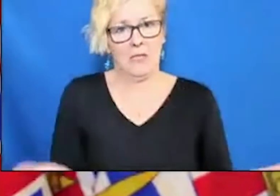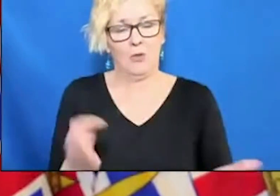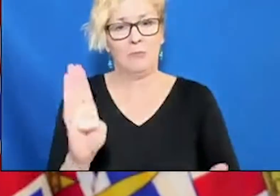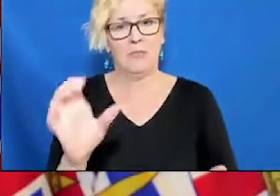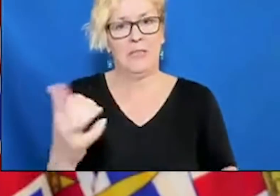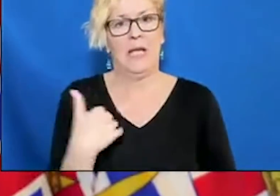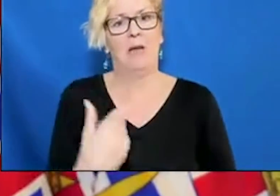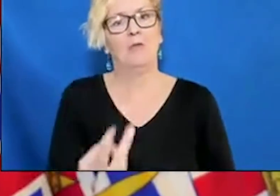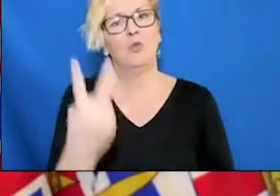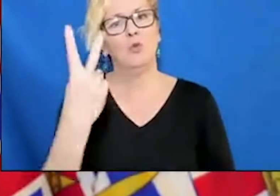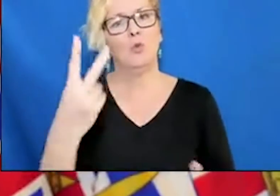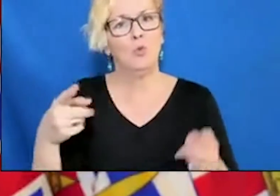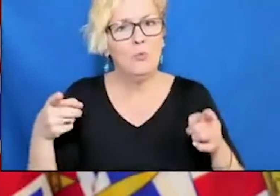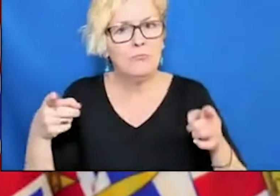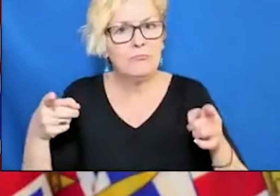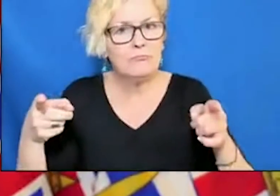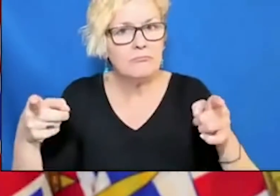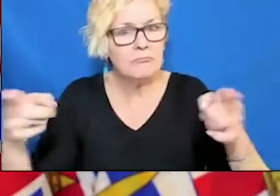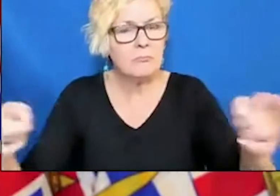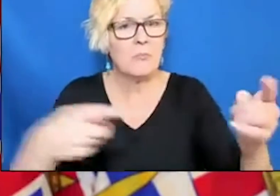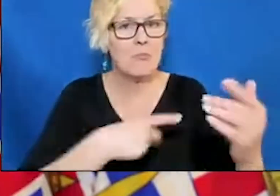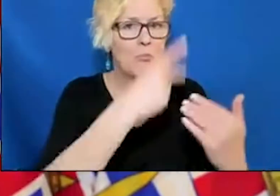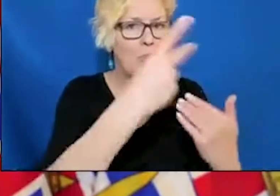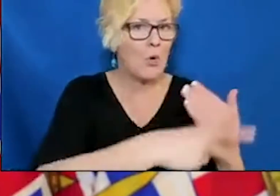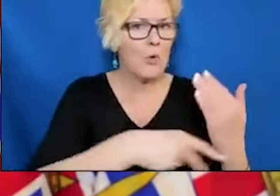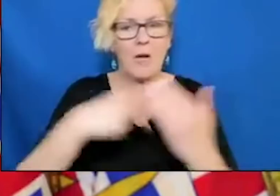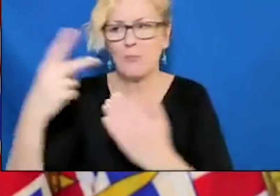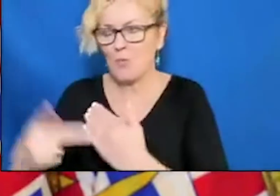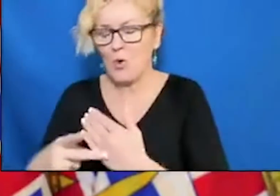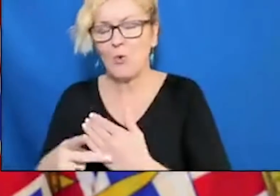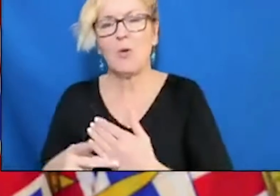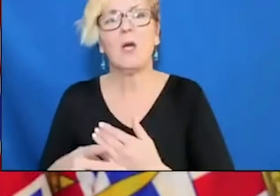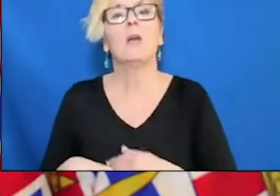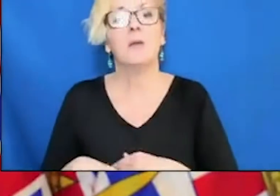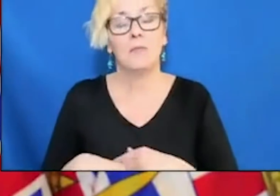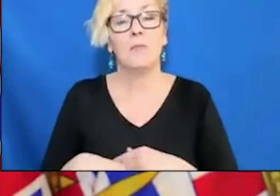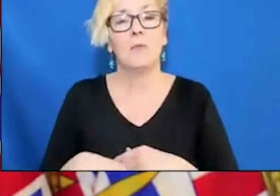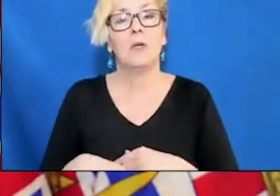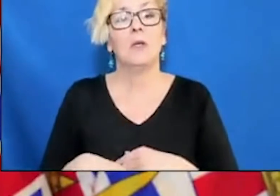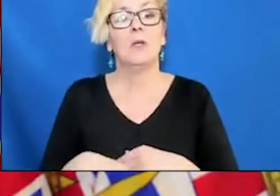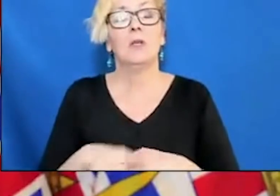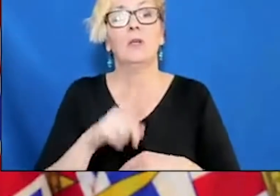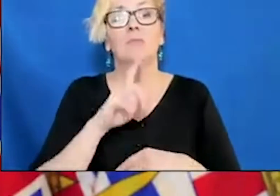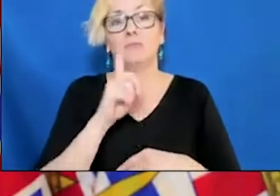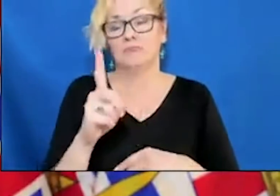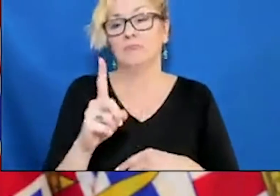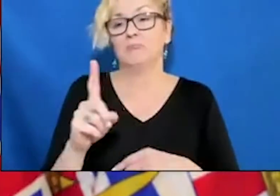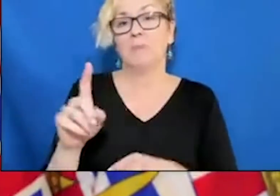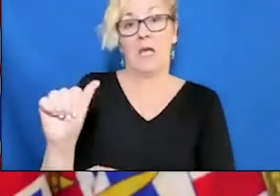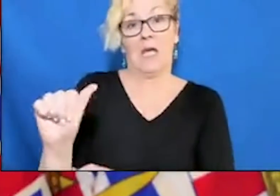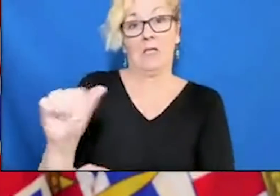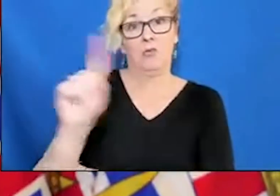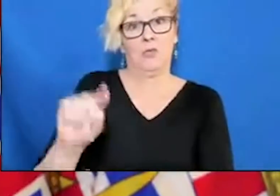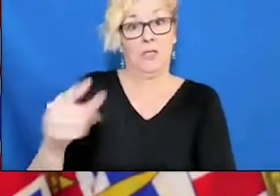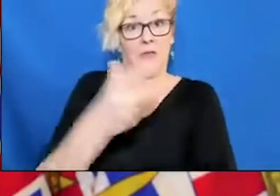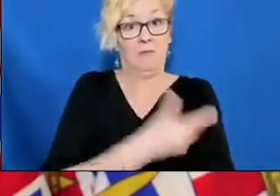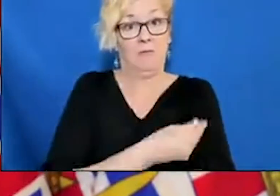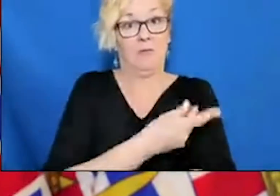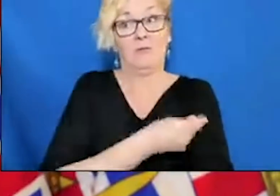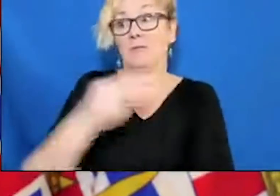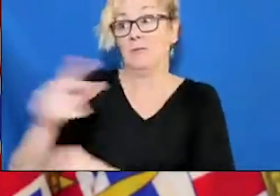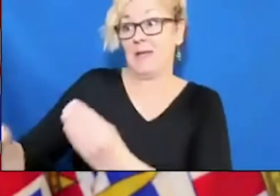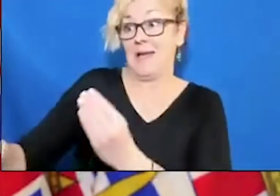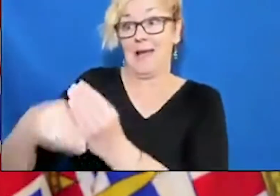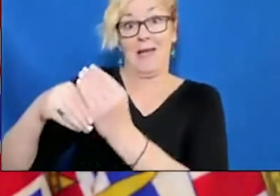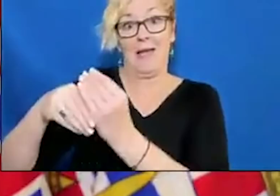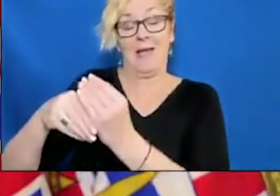have. So the AstraZeneca COVID vaccine program is a parallel track. It augments the